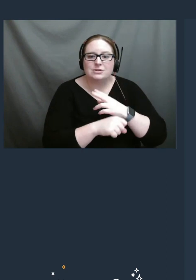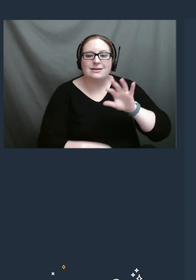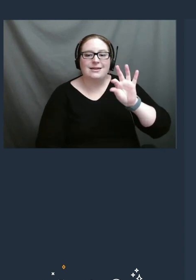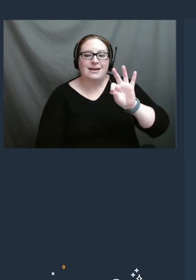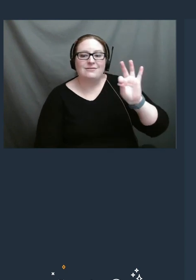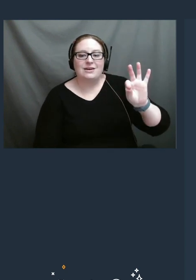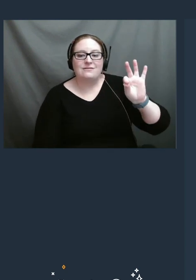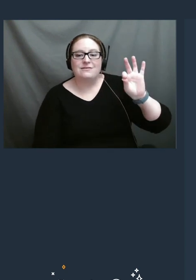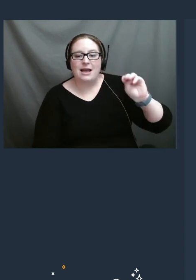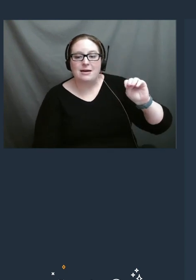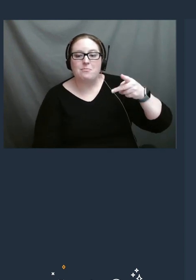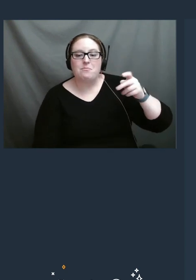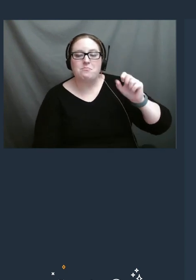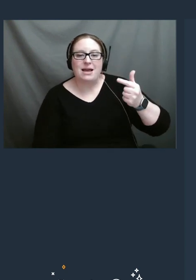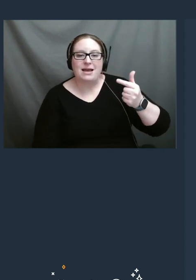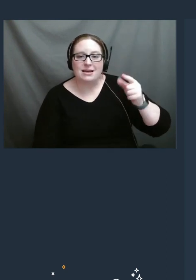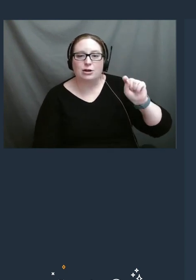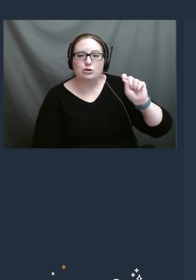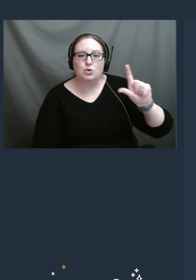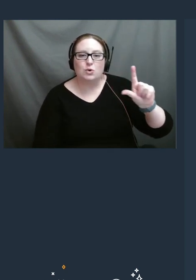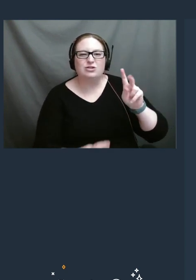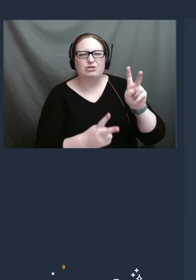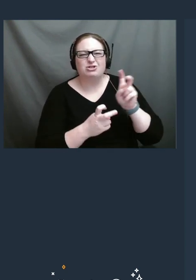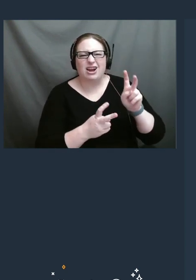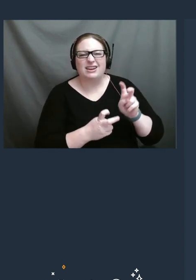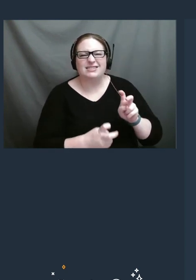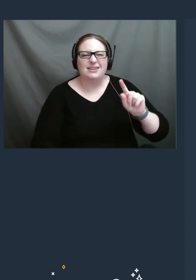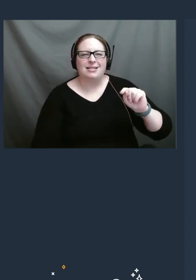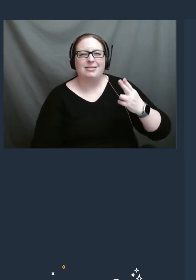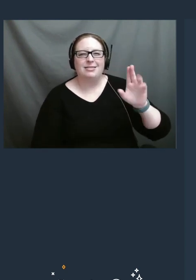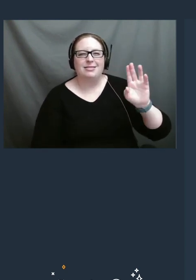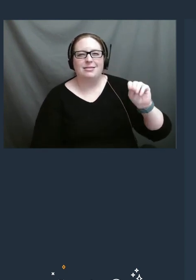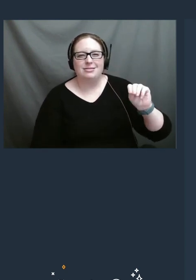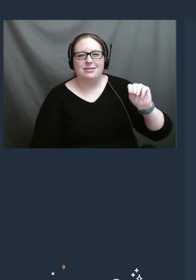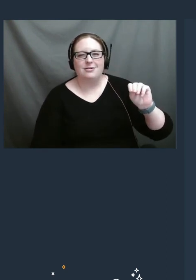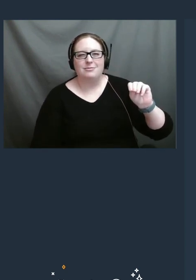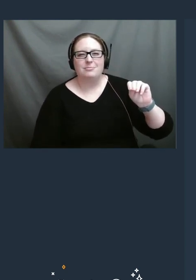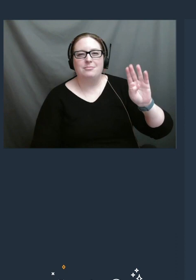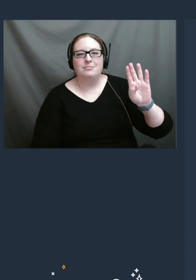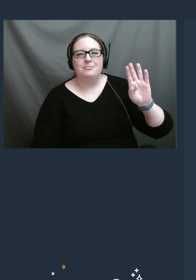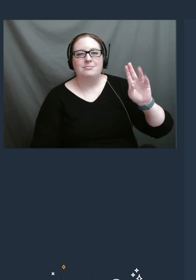tool to extract thumbnails from one of these videos.